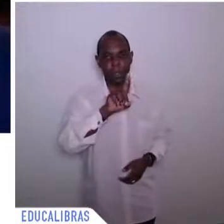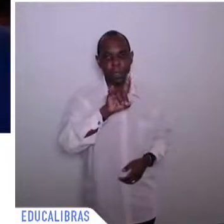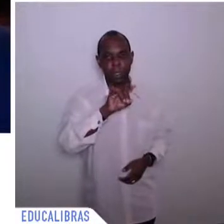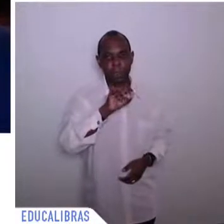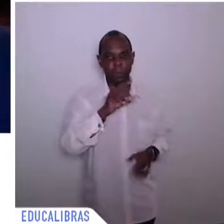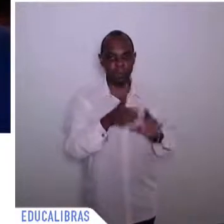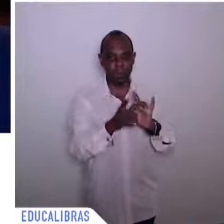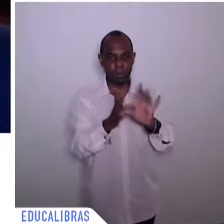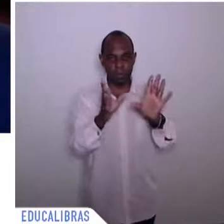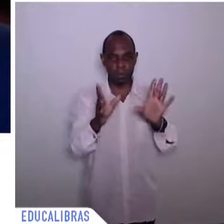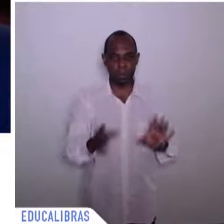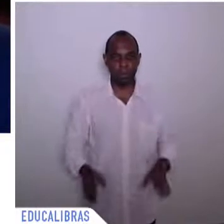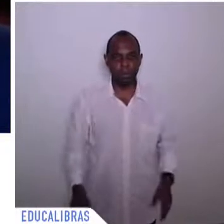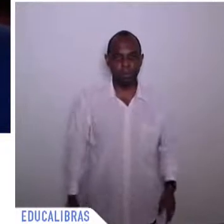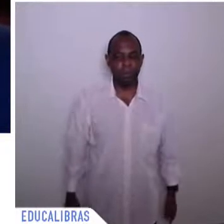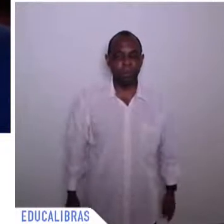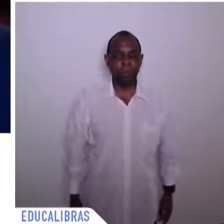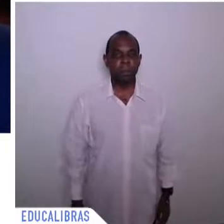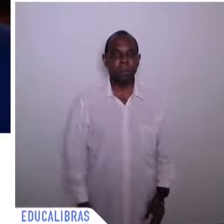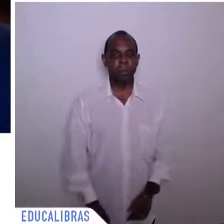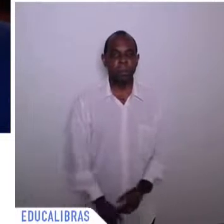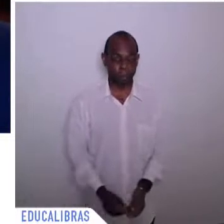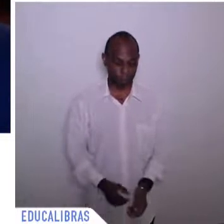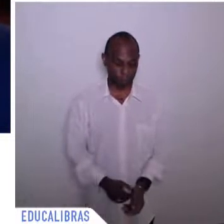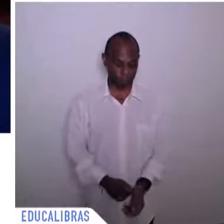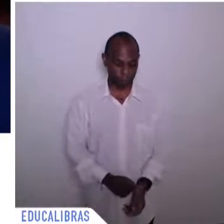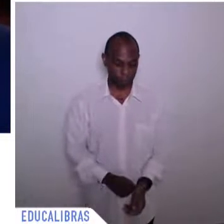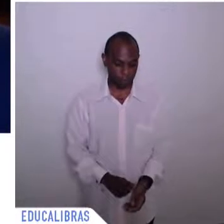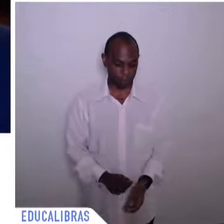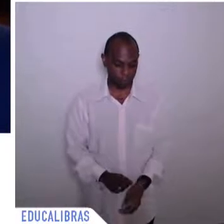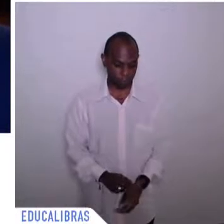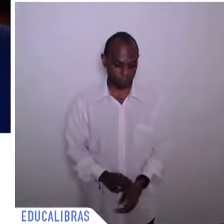the end of the debate. So, Claudio, you have the floor.